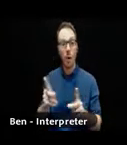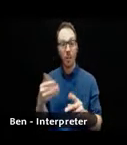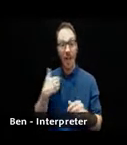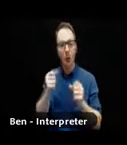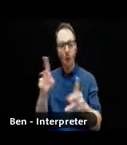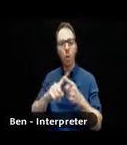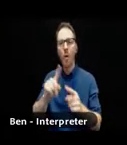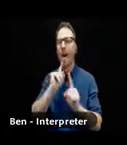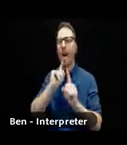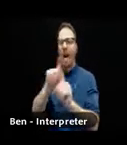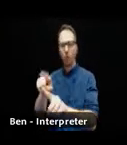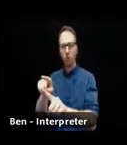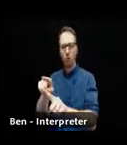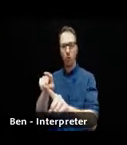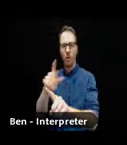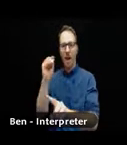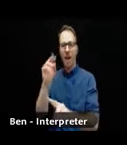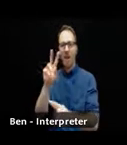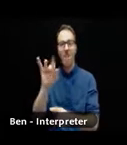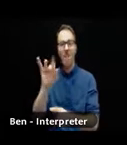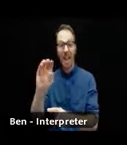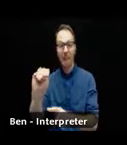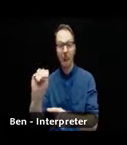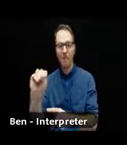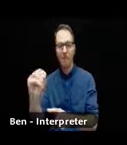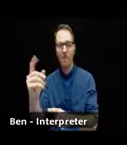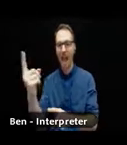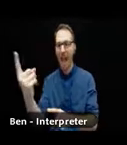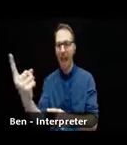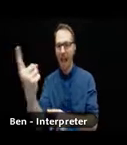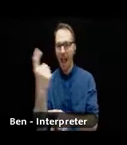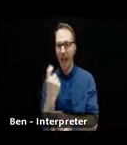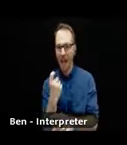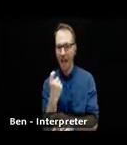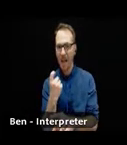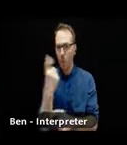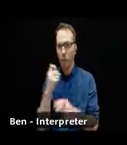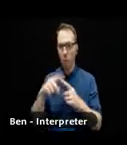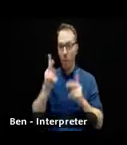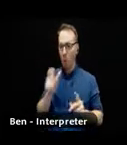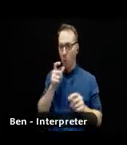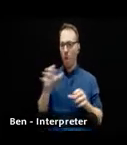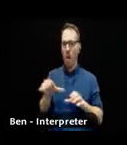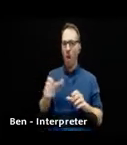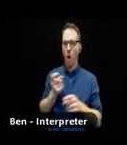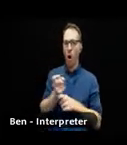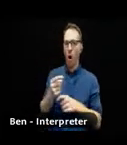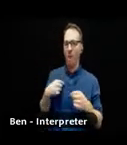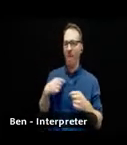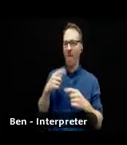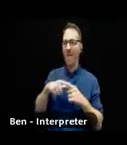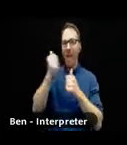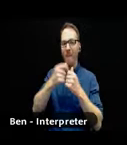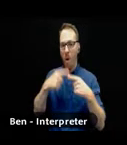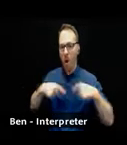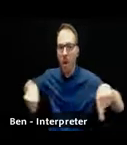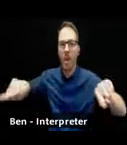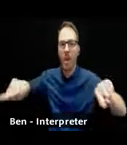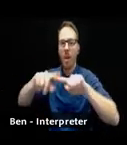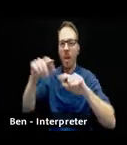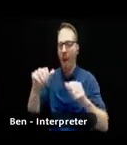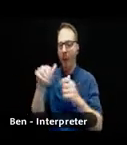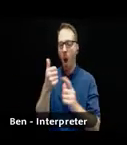to that, and the victim asks questions of the young person who's done harm, and then everyone gets to weigh in on how they were impacted